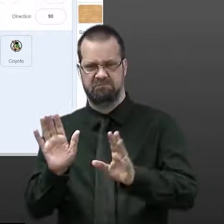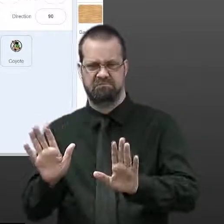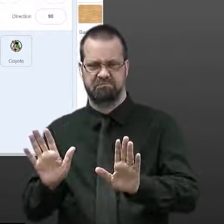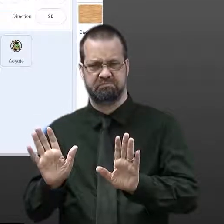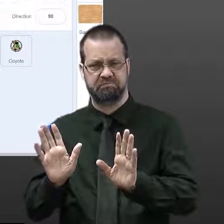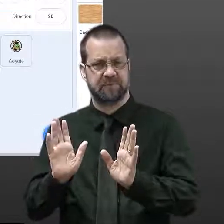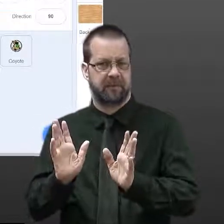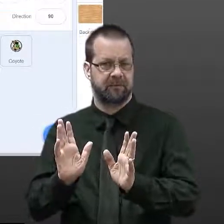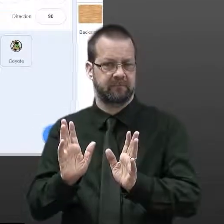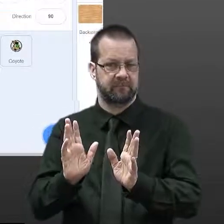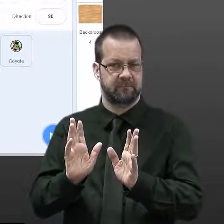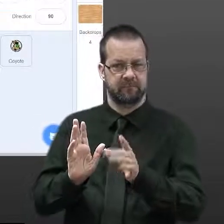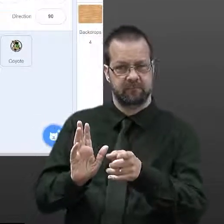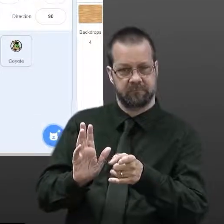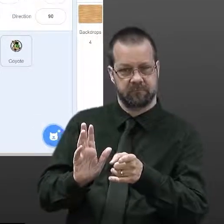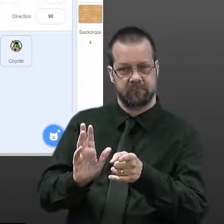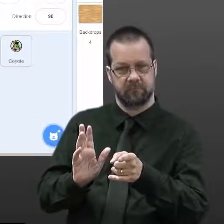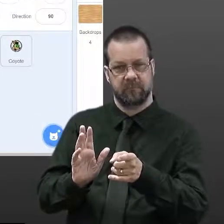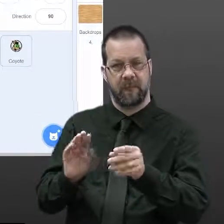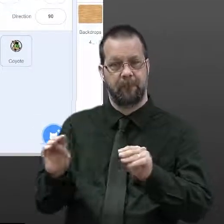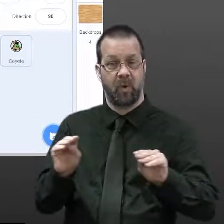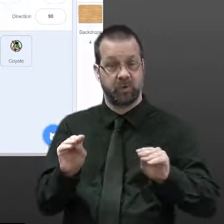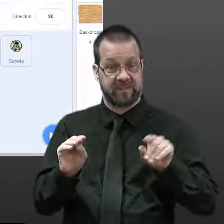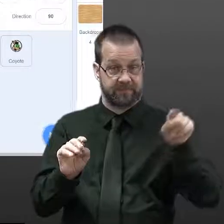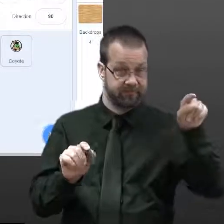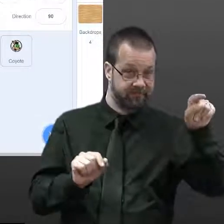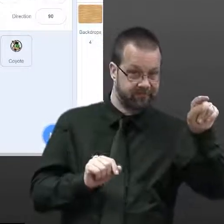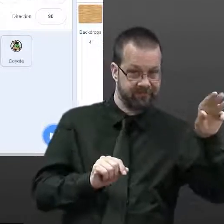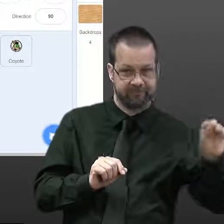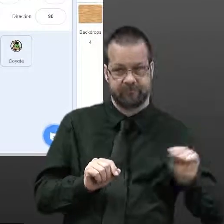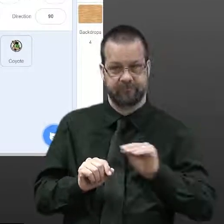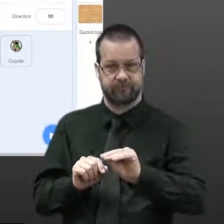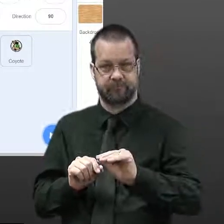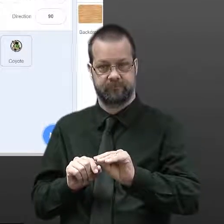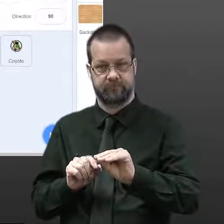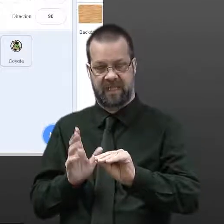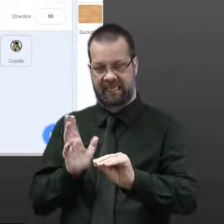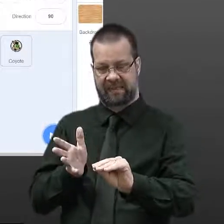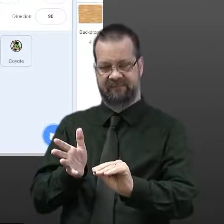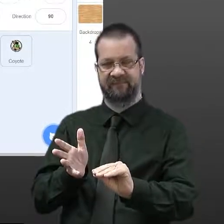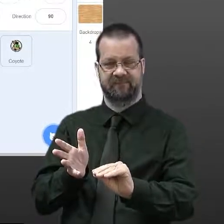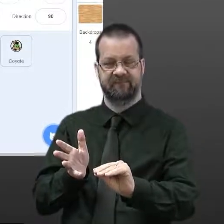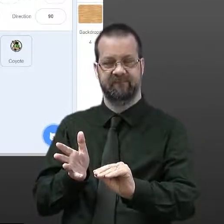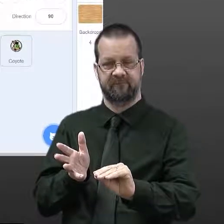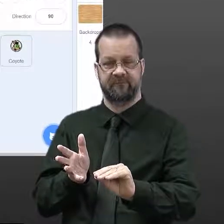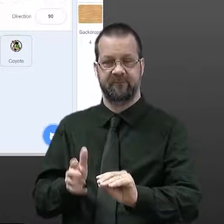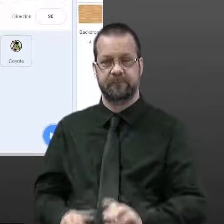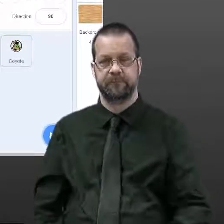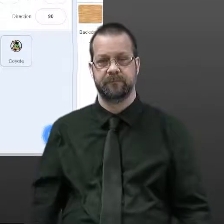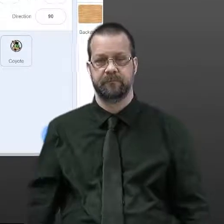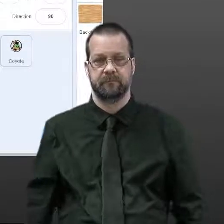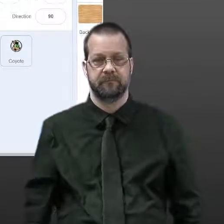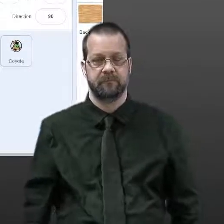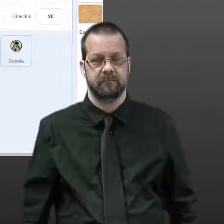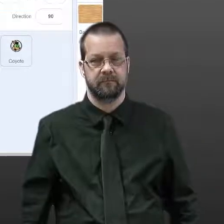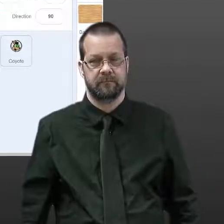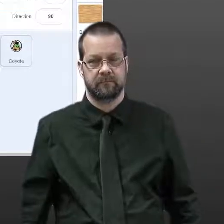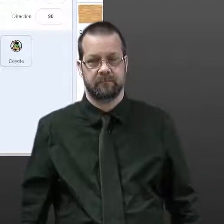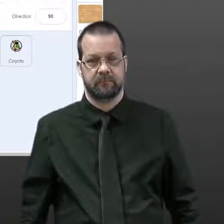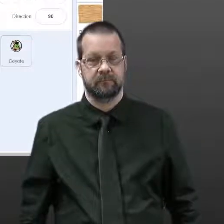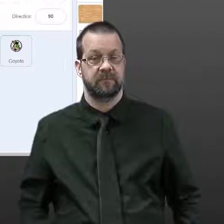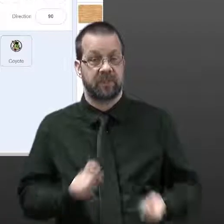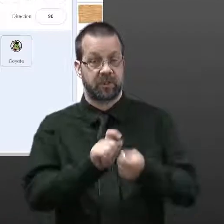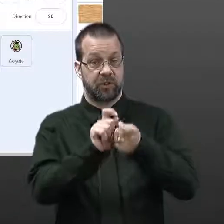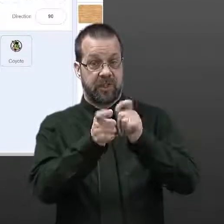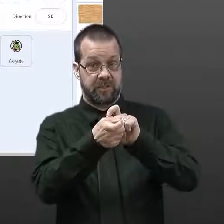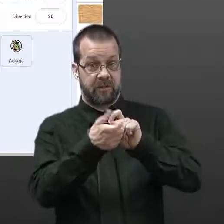you can find that random position block in motion, and we can leave it as random position this time. We are going to